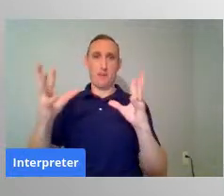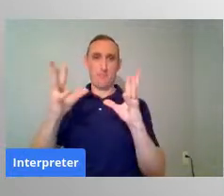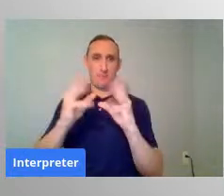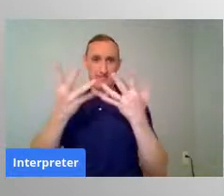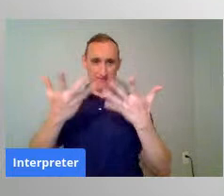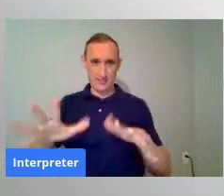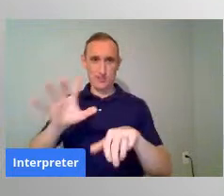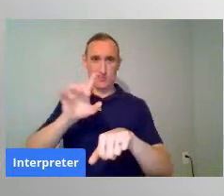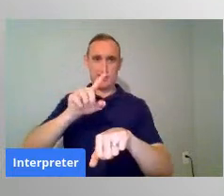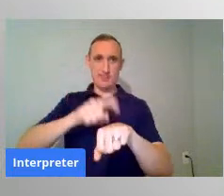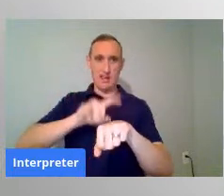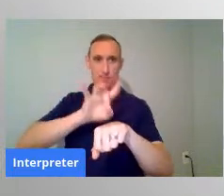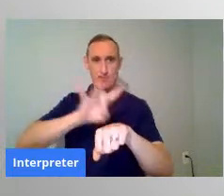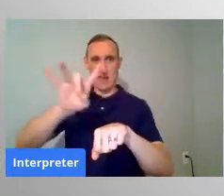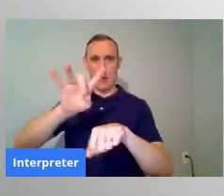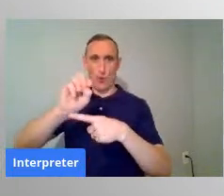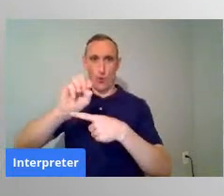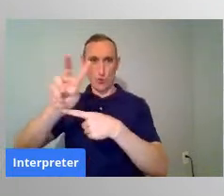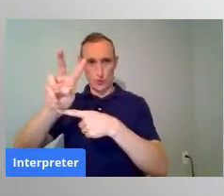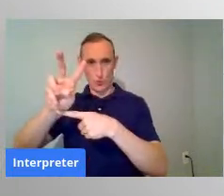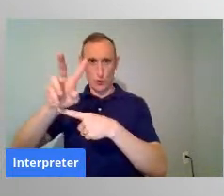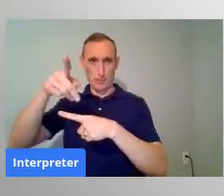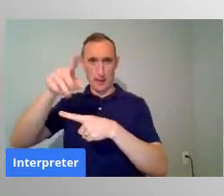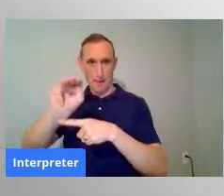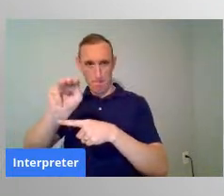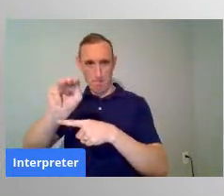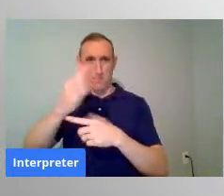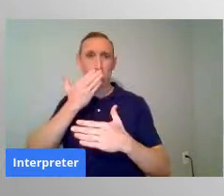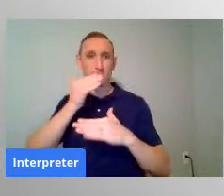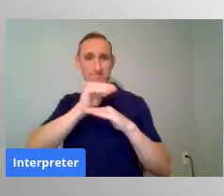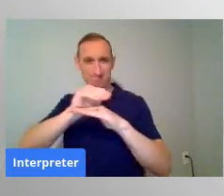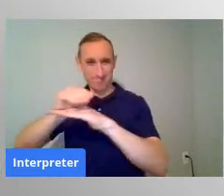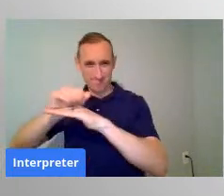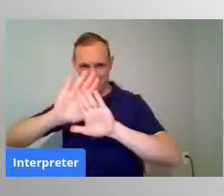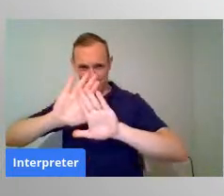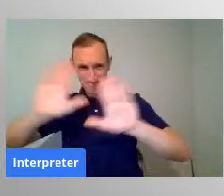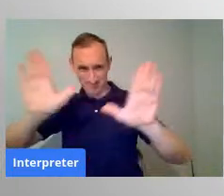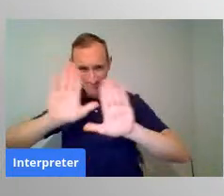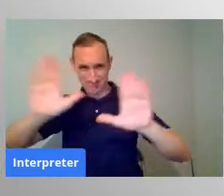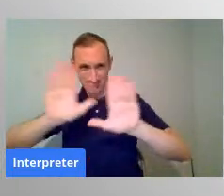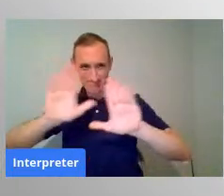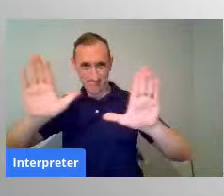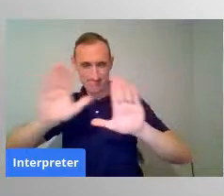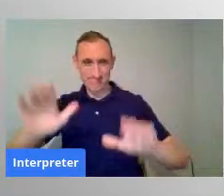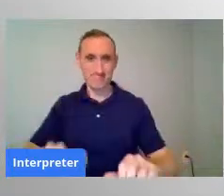p.m. Have a good night, everybody. They say. Bye.